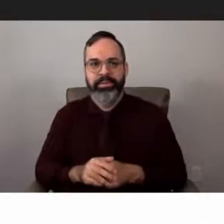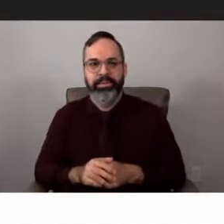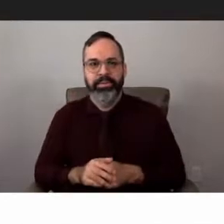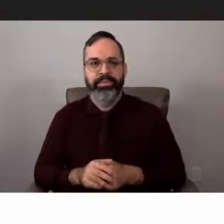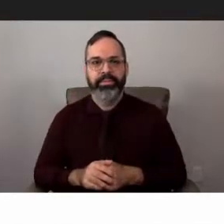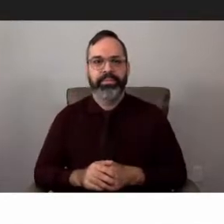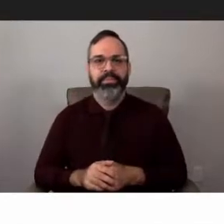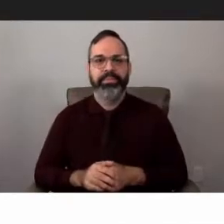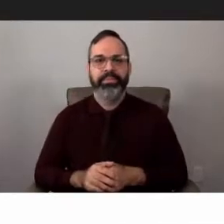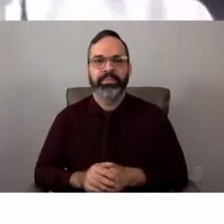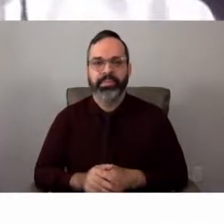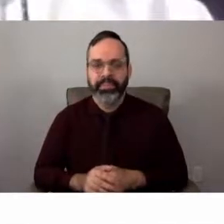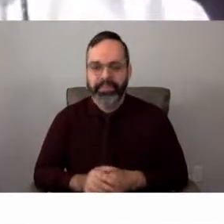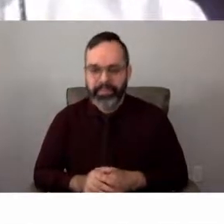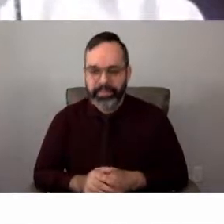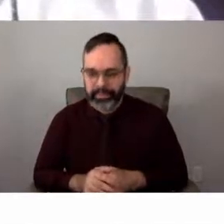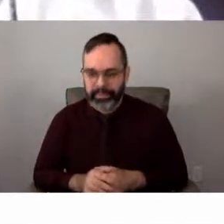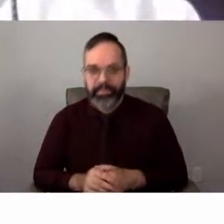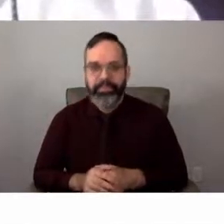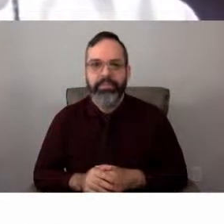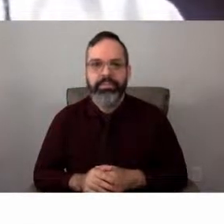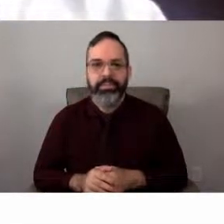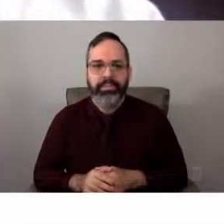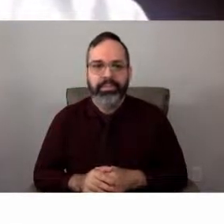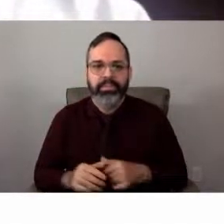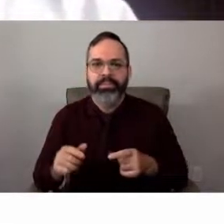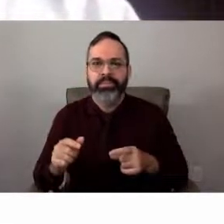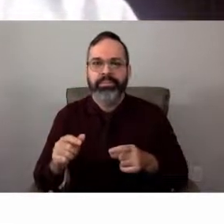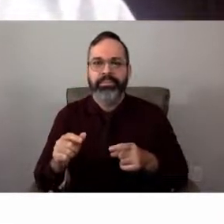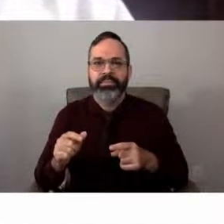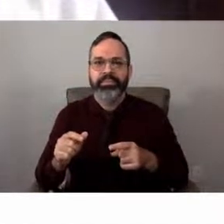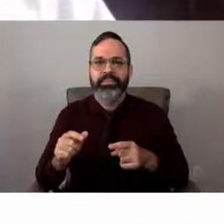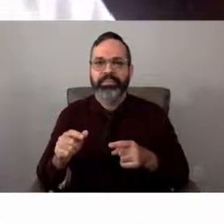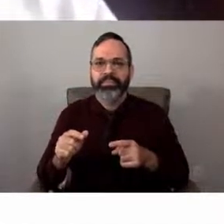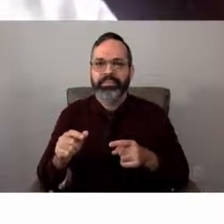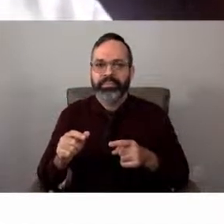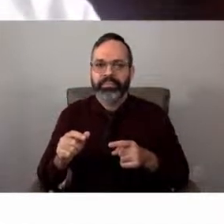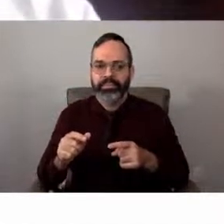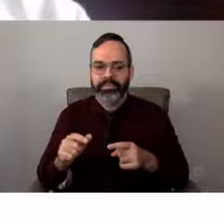Hello, hi everybody. Let me just find my.